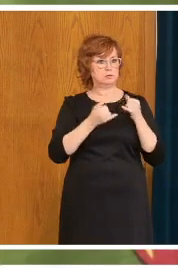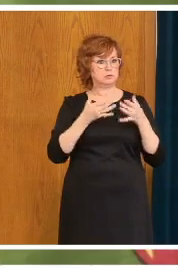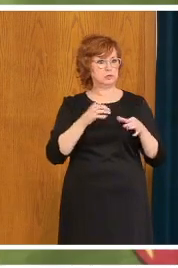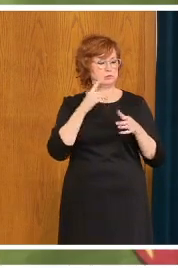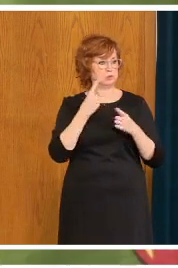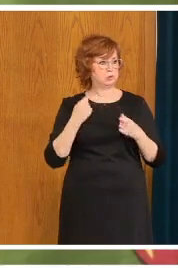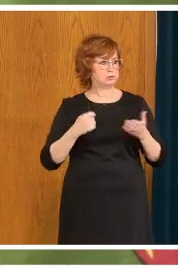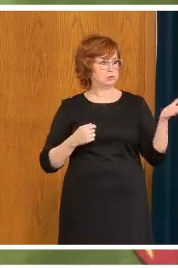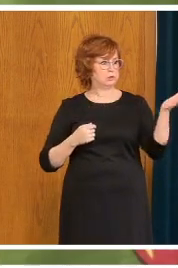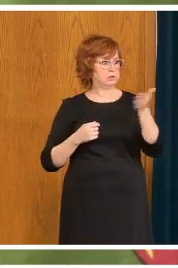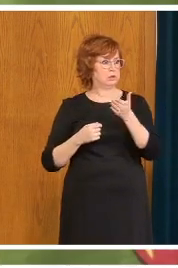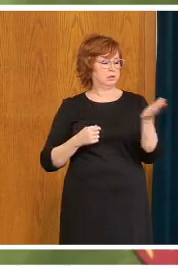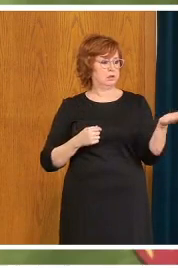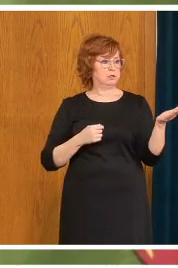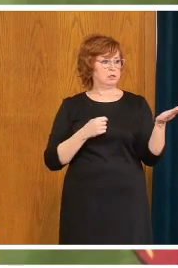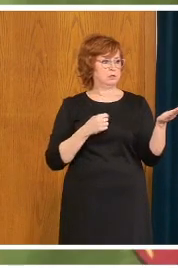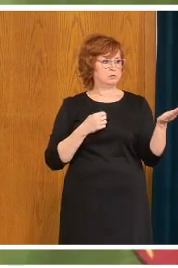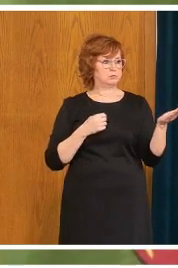Murray? Yes, thanks, Matt.